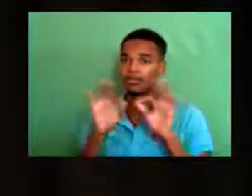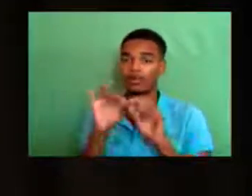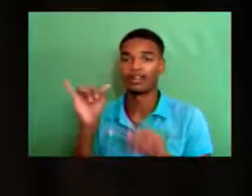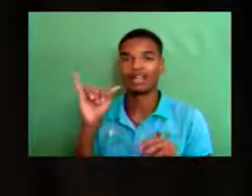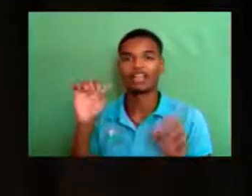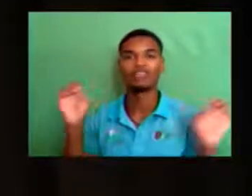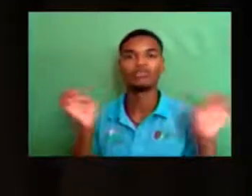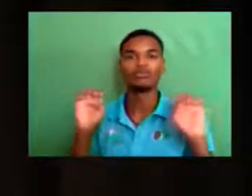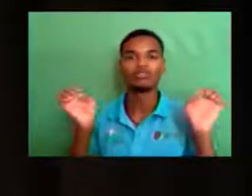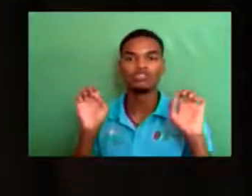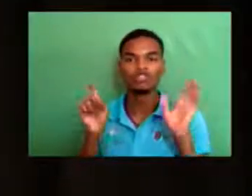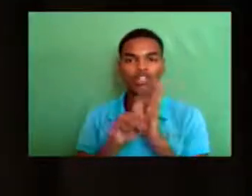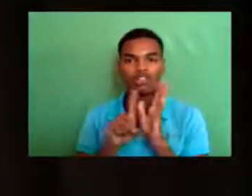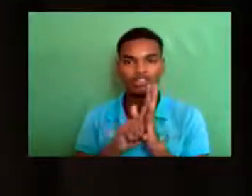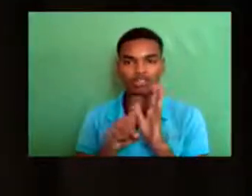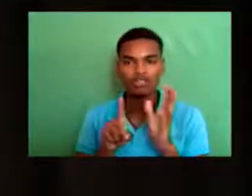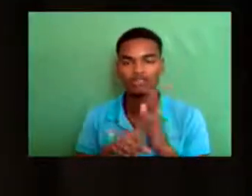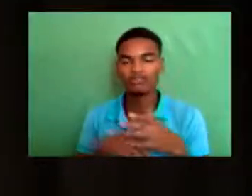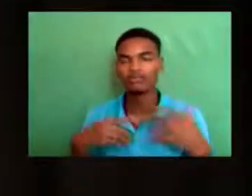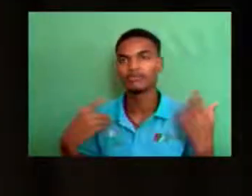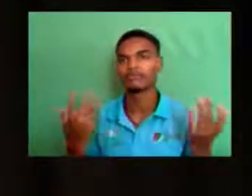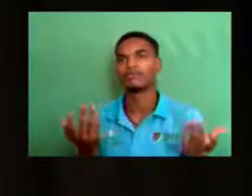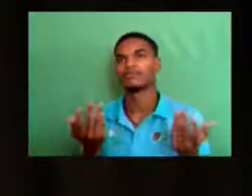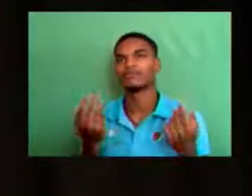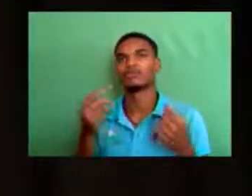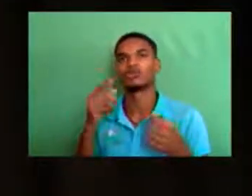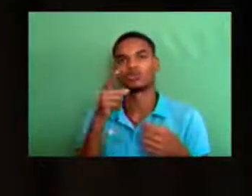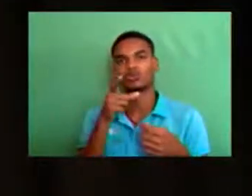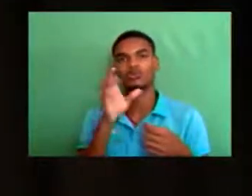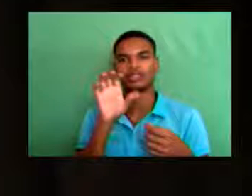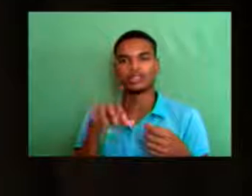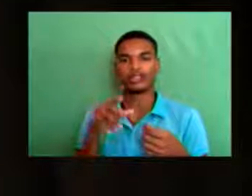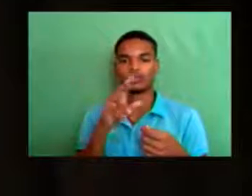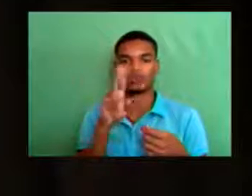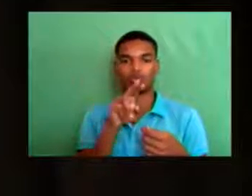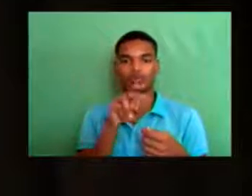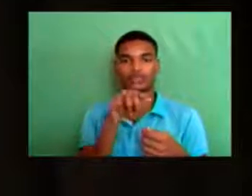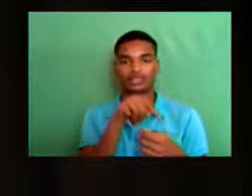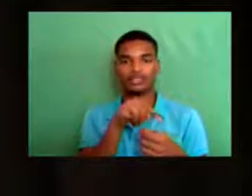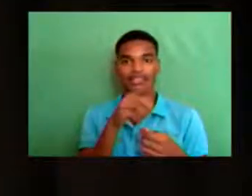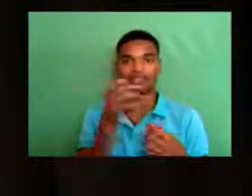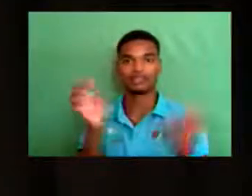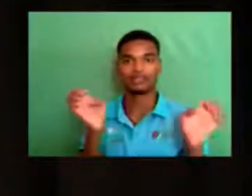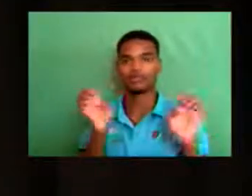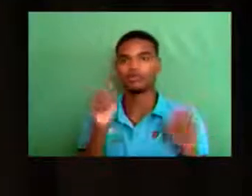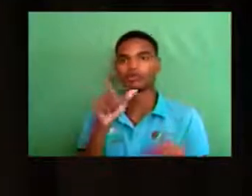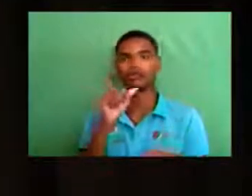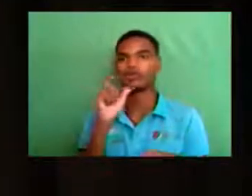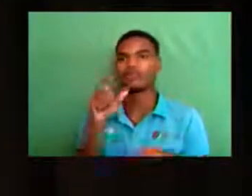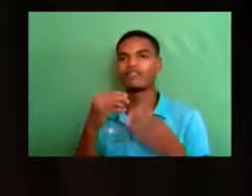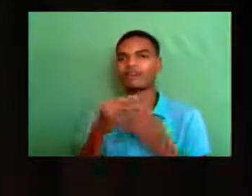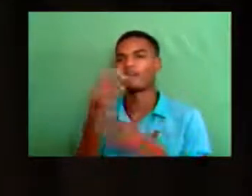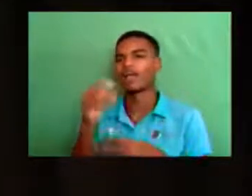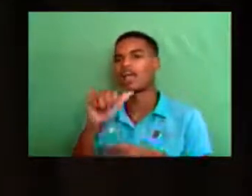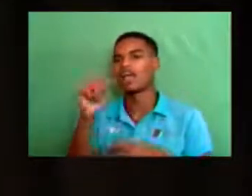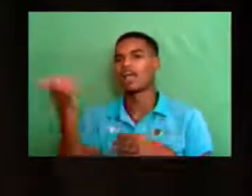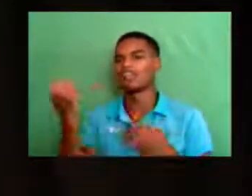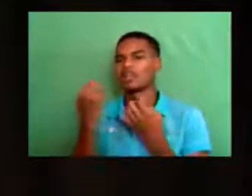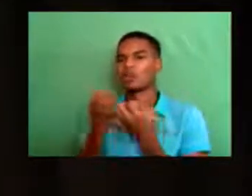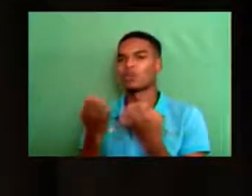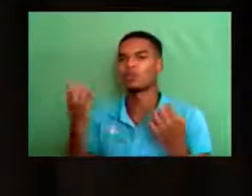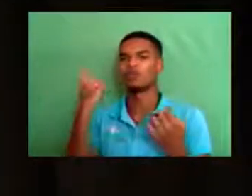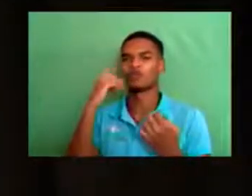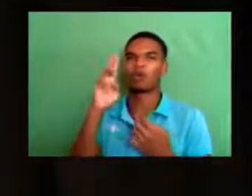alerting, like that you're able to evolve this standard and you don't have to buy a new piece of equipment. There can be firmware updates and